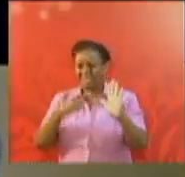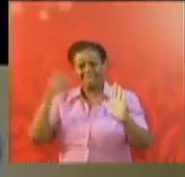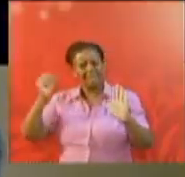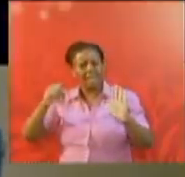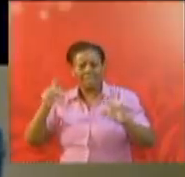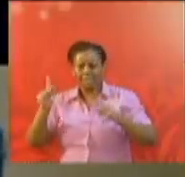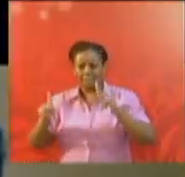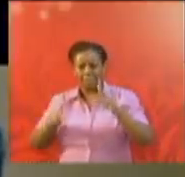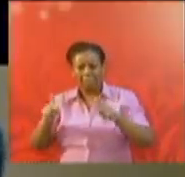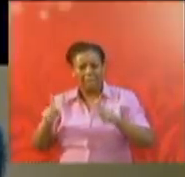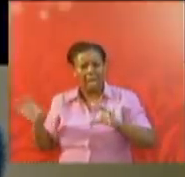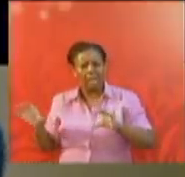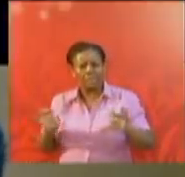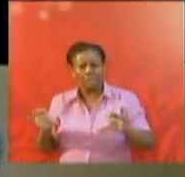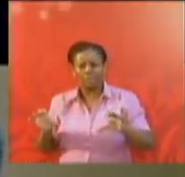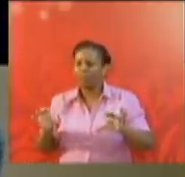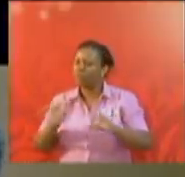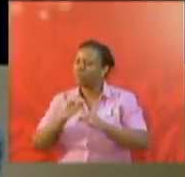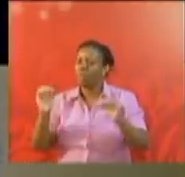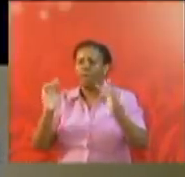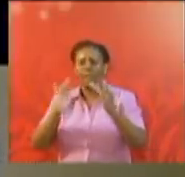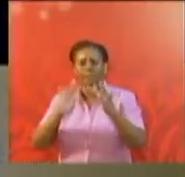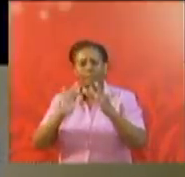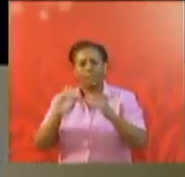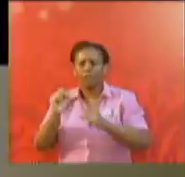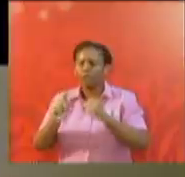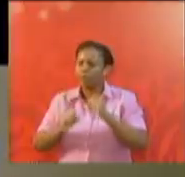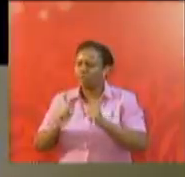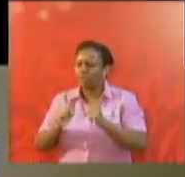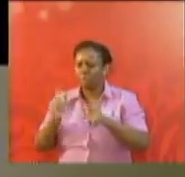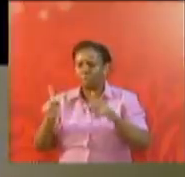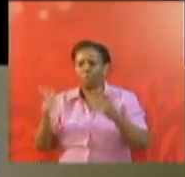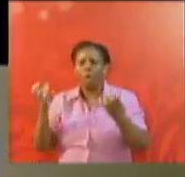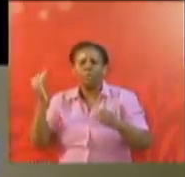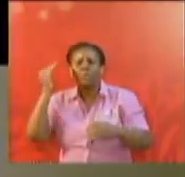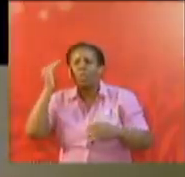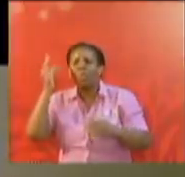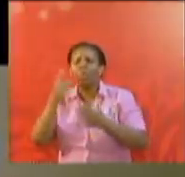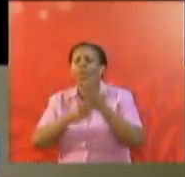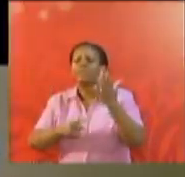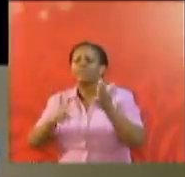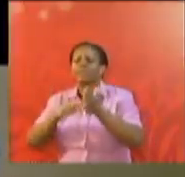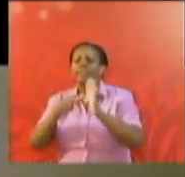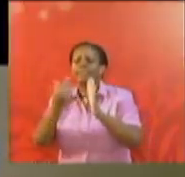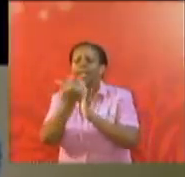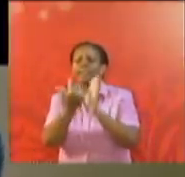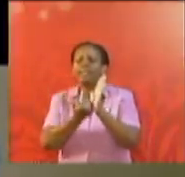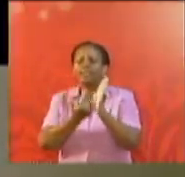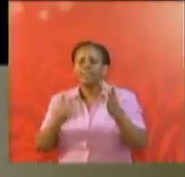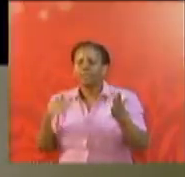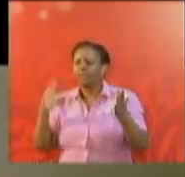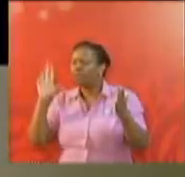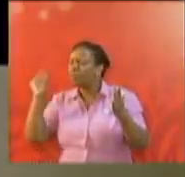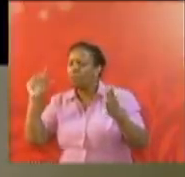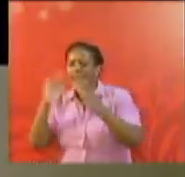in non-contact sports. People just want to know if you can list what are the non-contact sports and what are not. Just